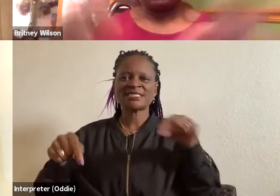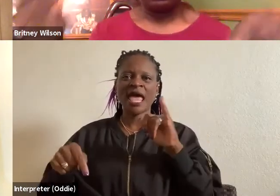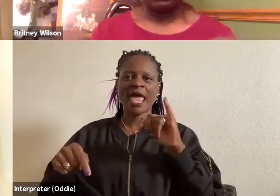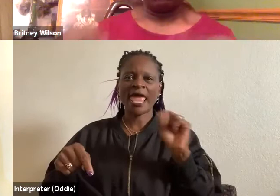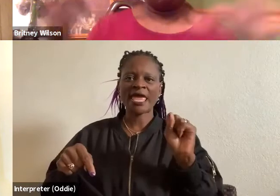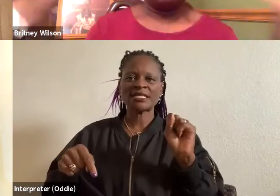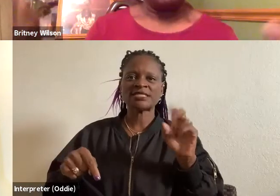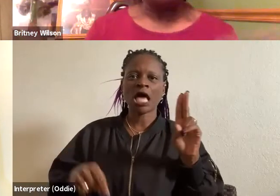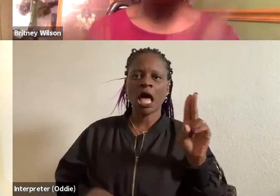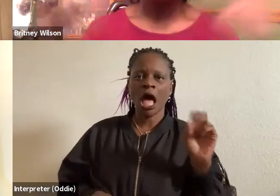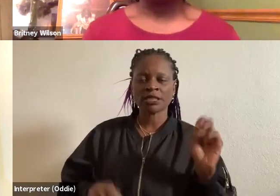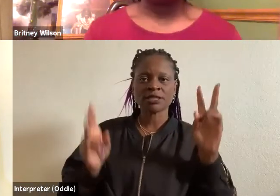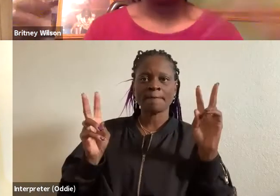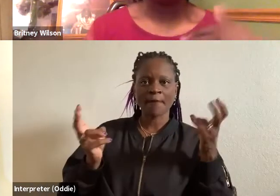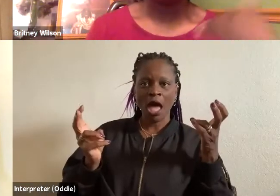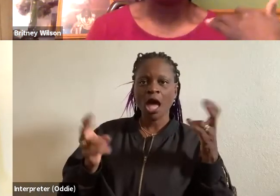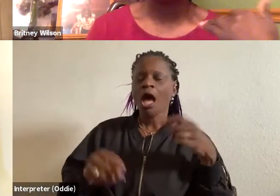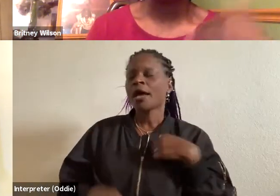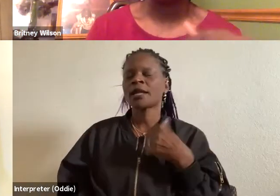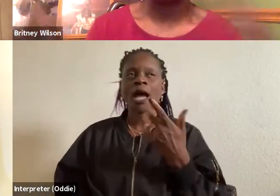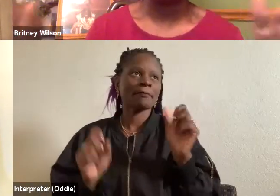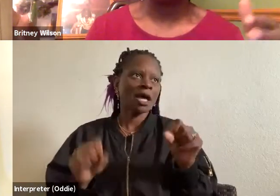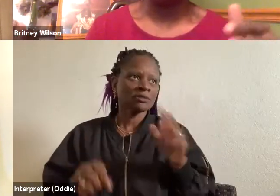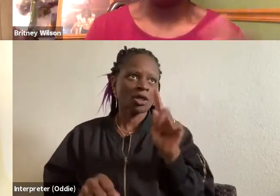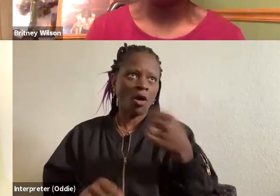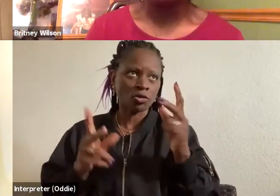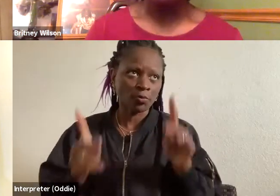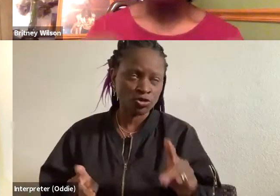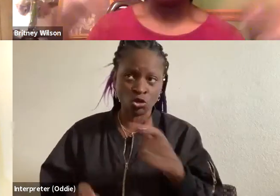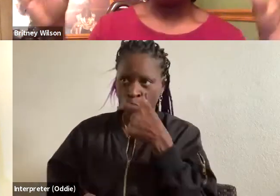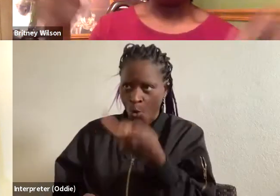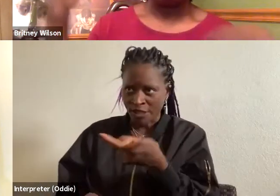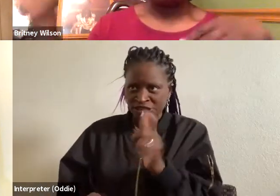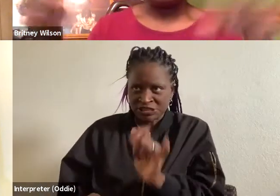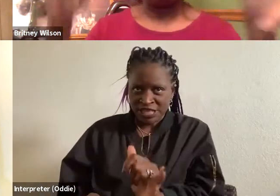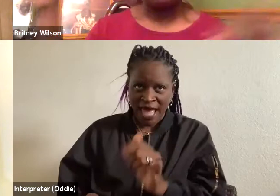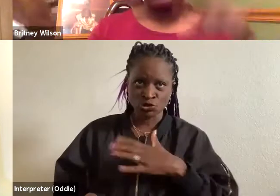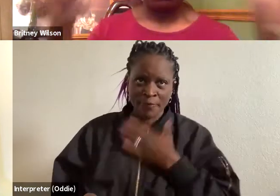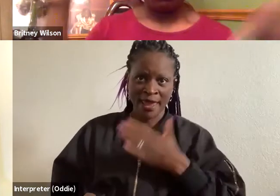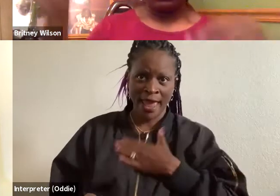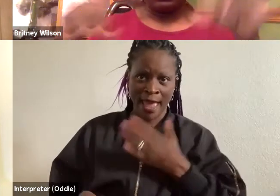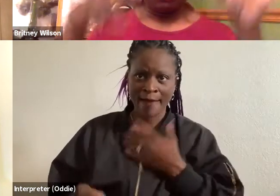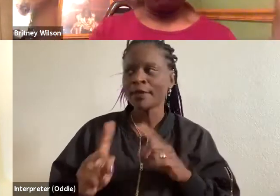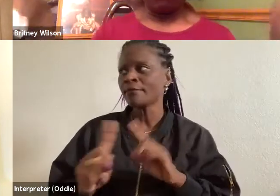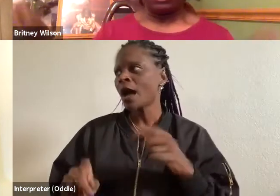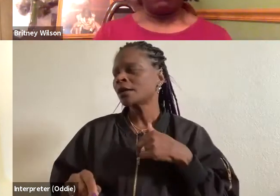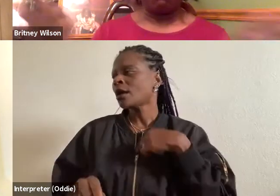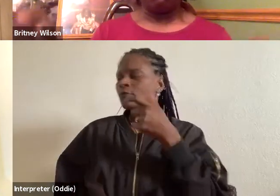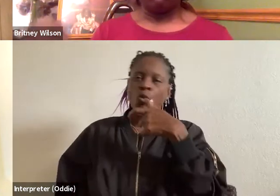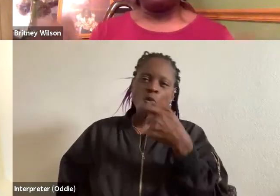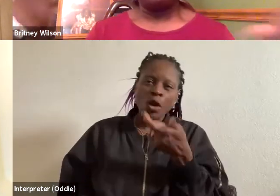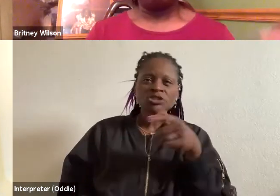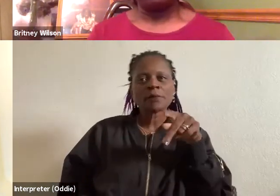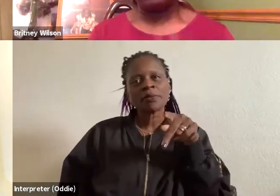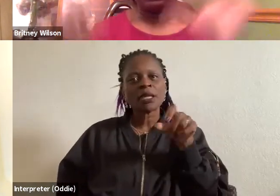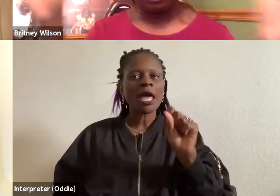watches This Is Us to feel joy, but I've been watching This Is Us reruns. I've been watching like PS to all the Boys I Loved Before